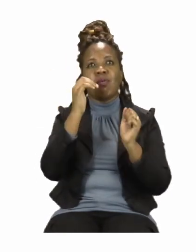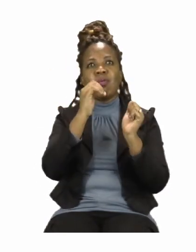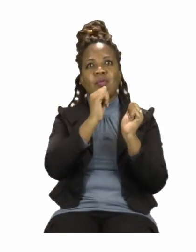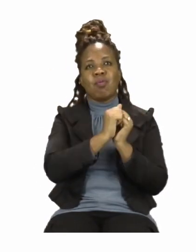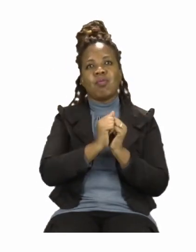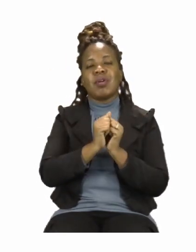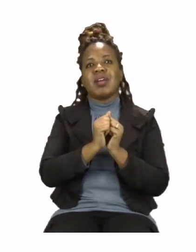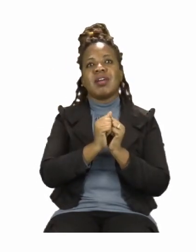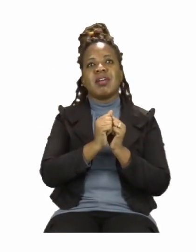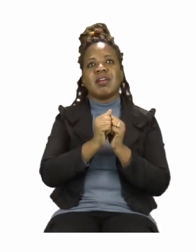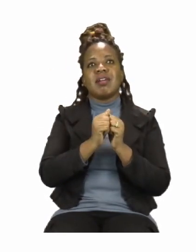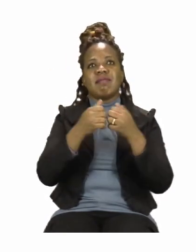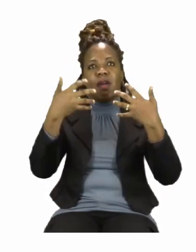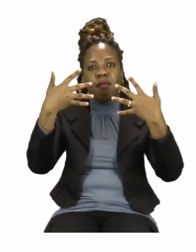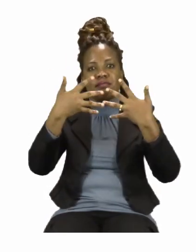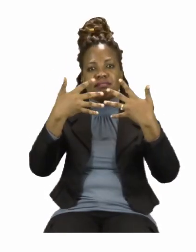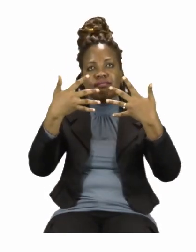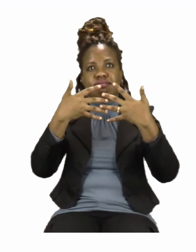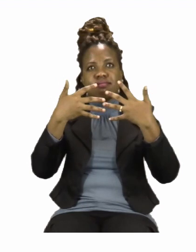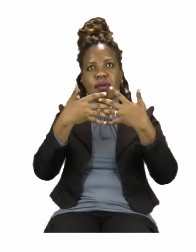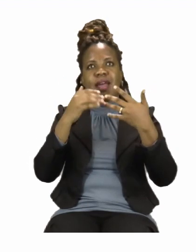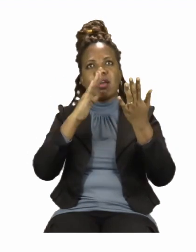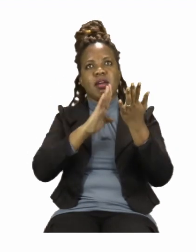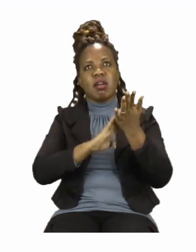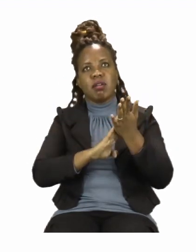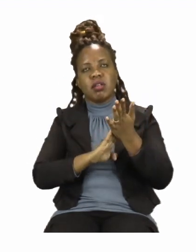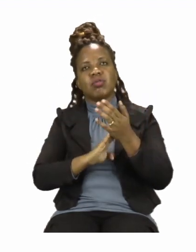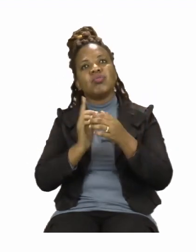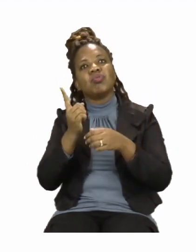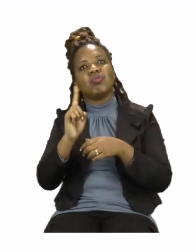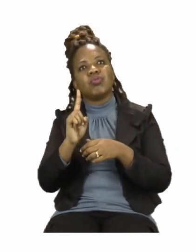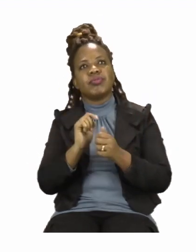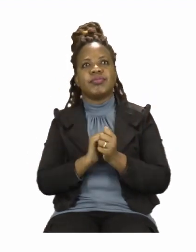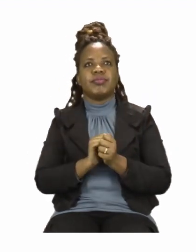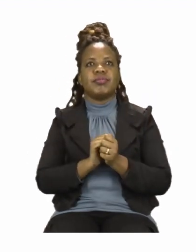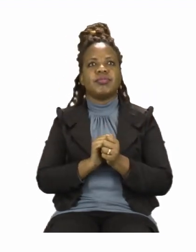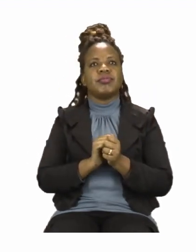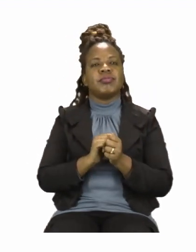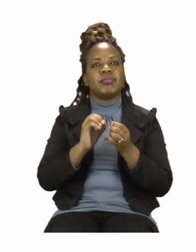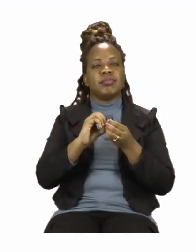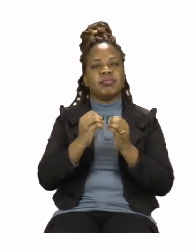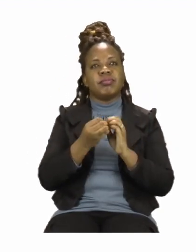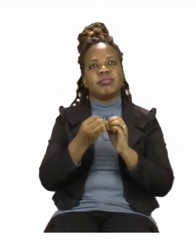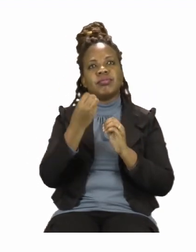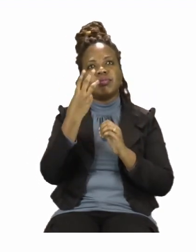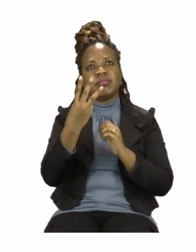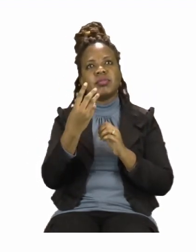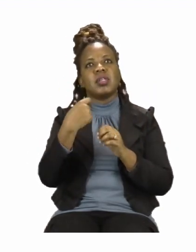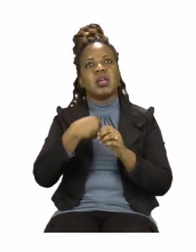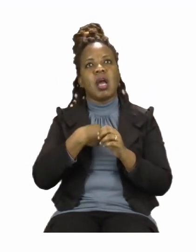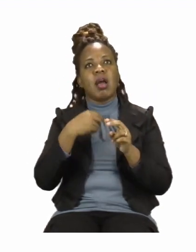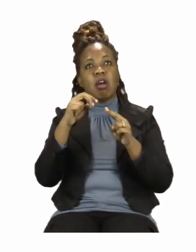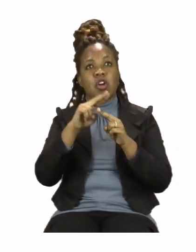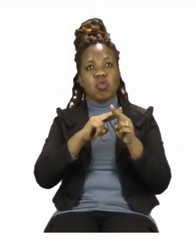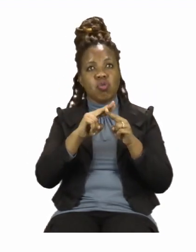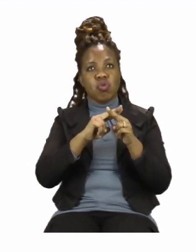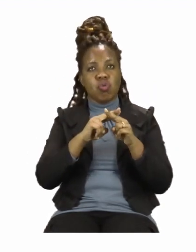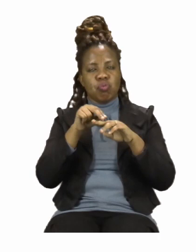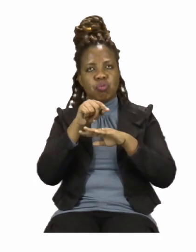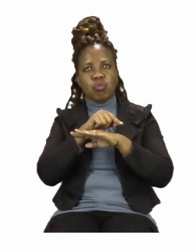dash. Number 3 says, I use dash to wash my